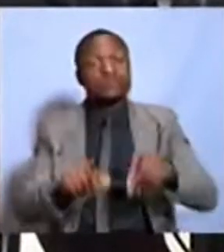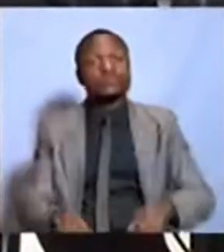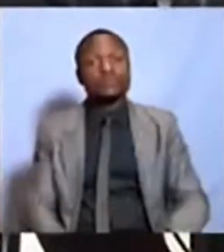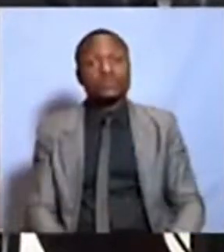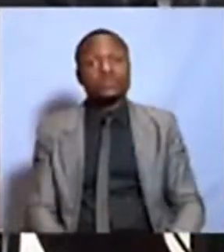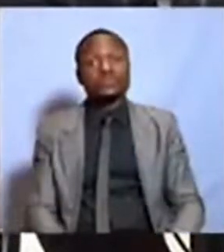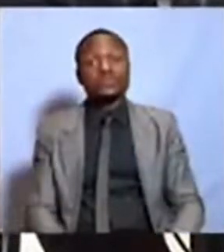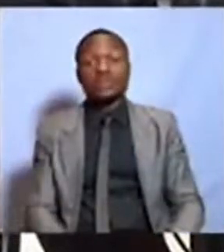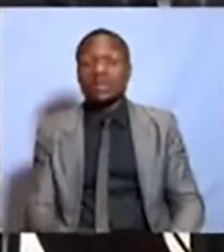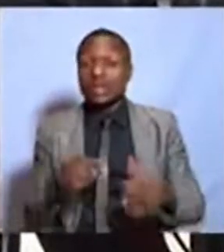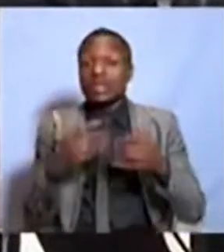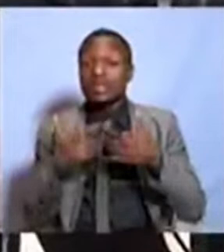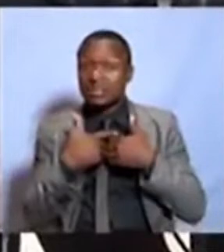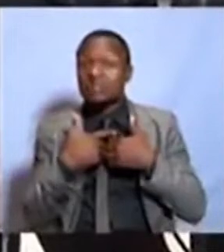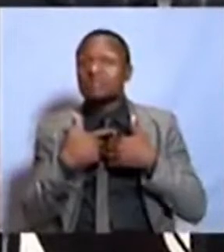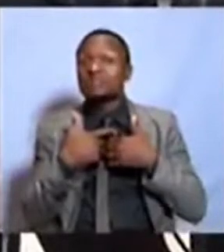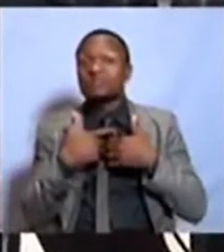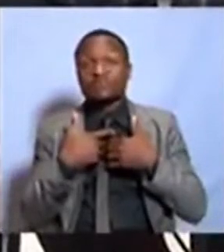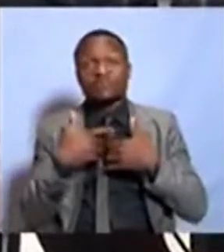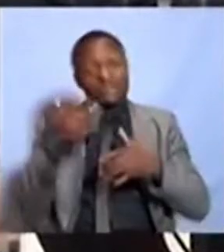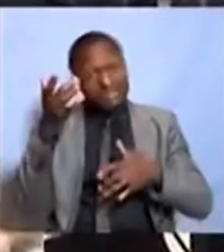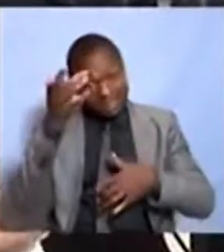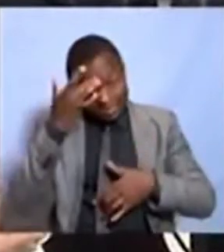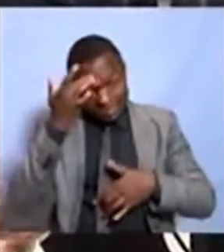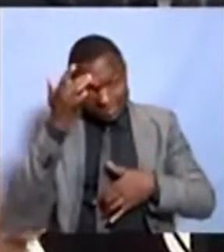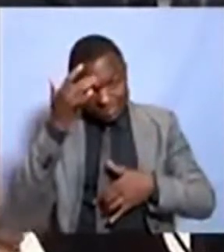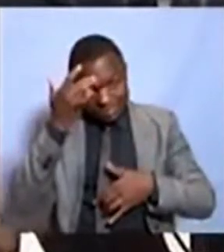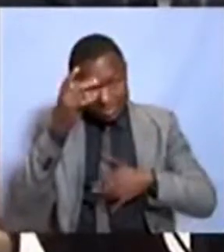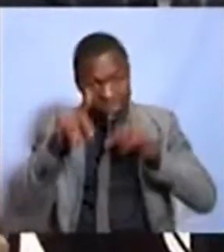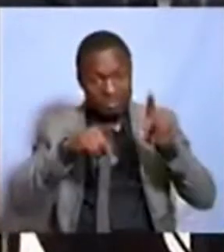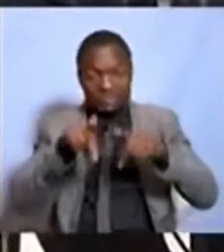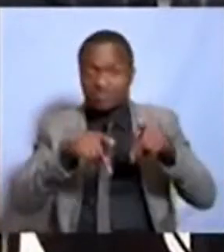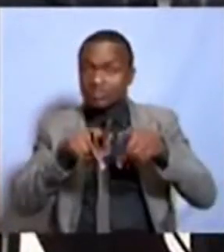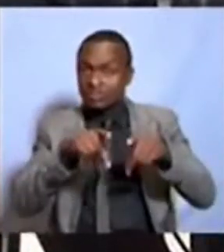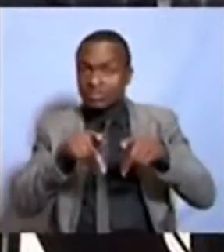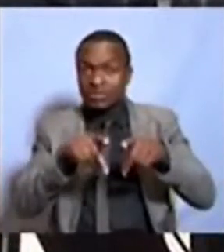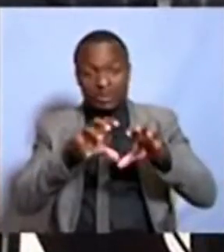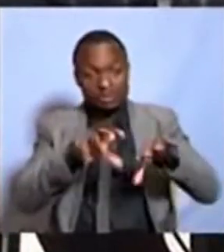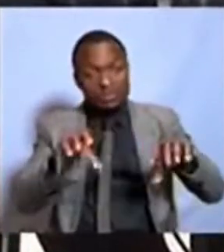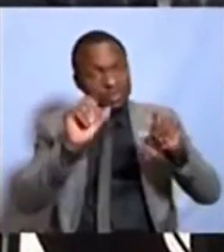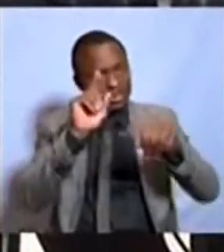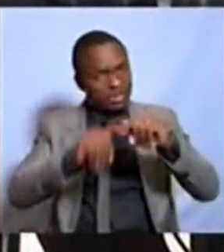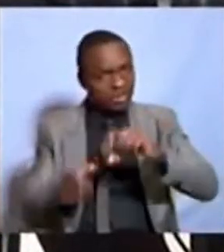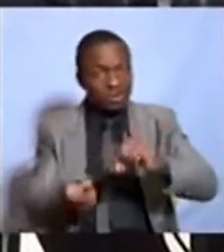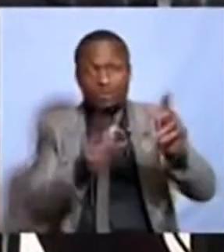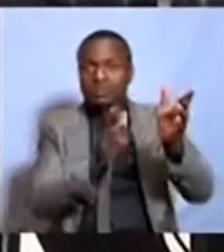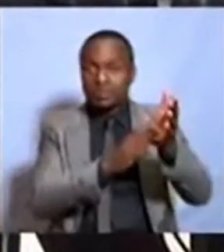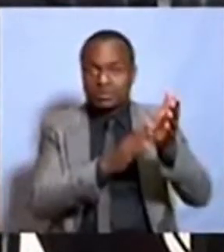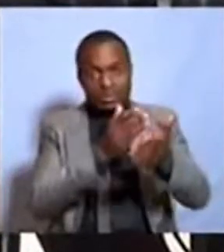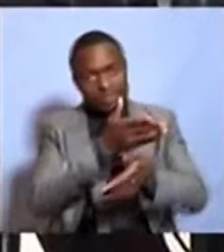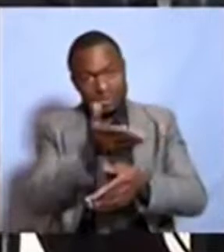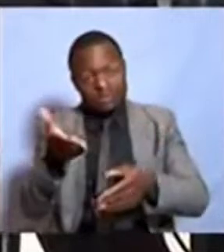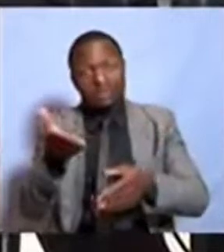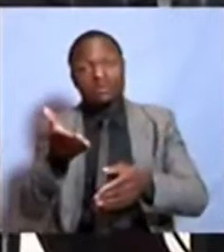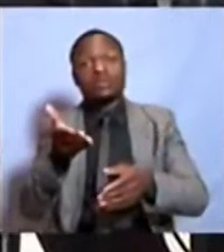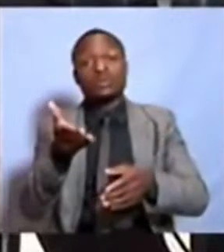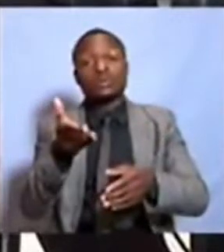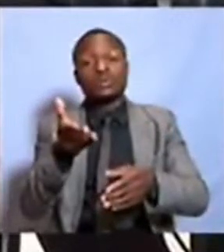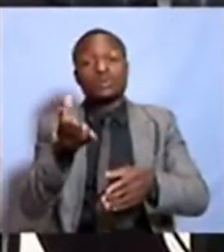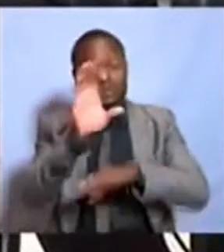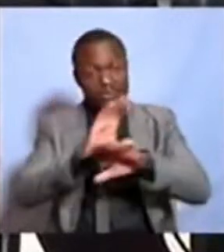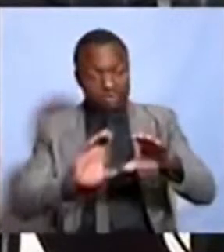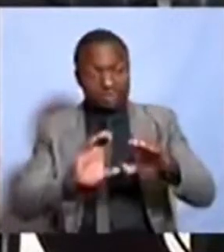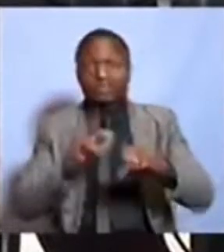that contamination, children cannot go to school. What does it do for people who are trying to find a livelihood? So those are the impacts. And then we're saying that